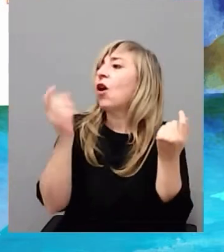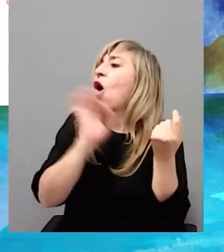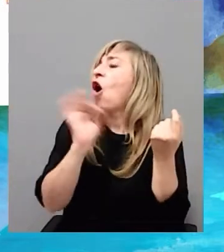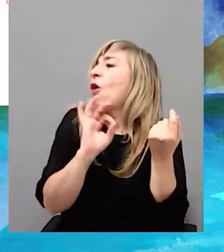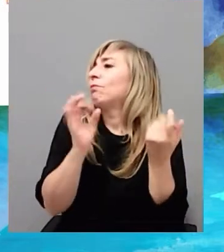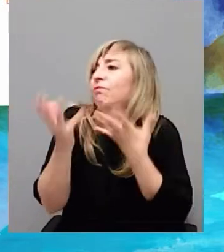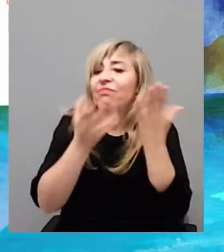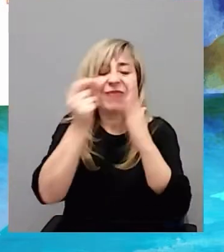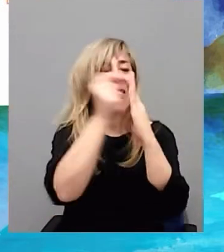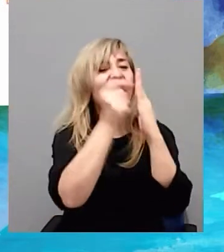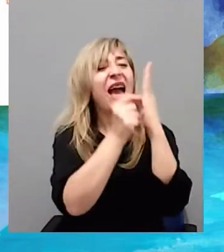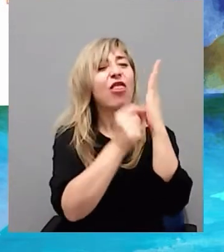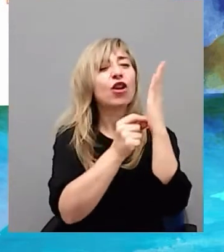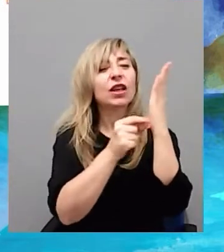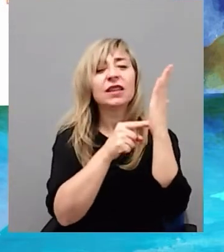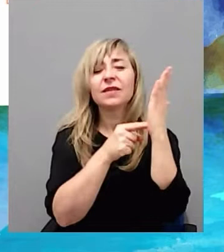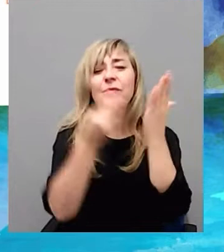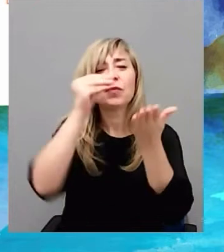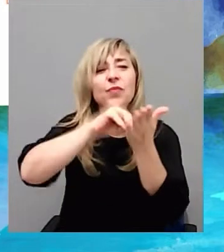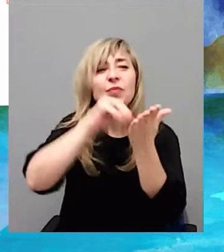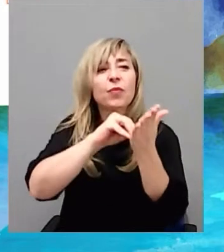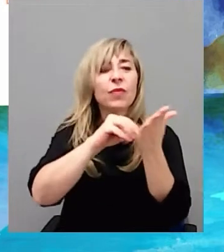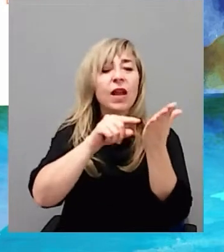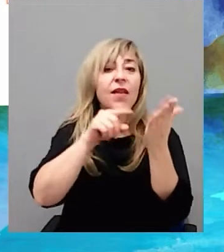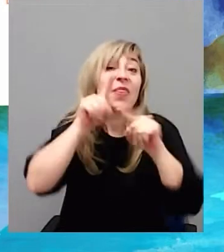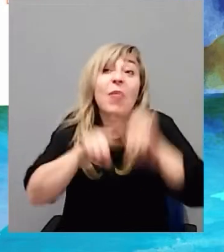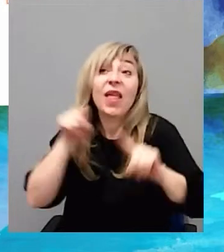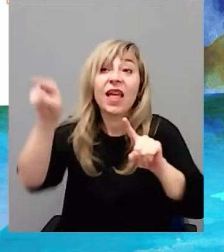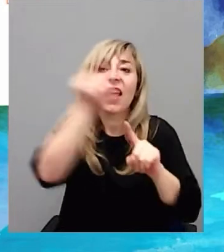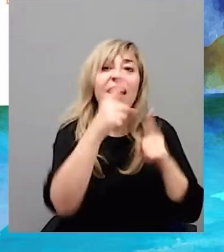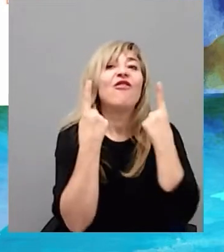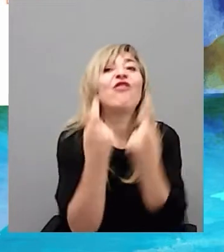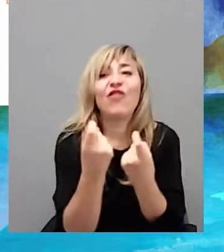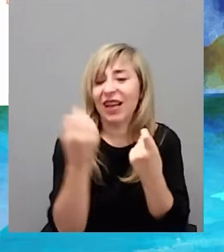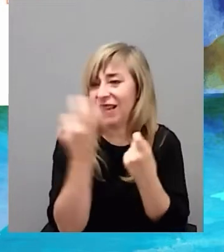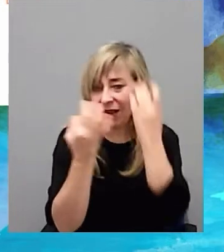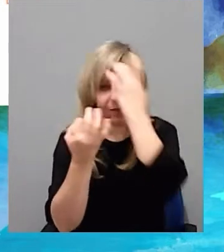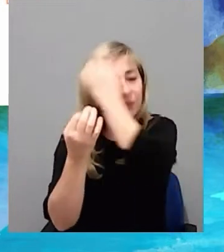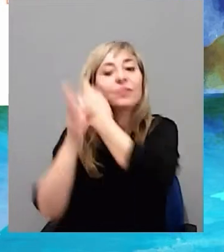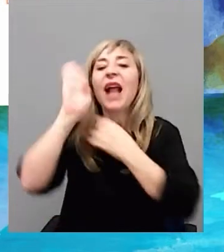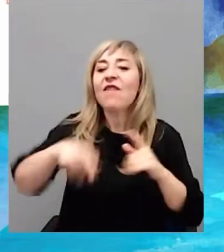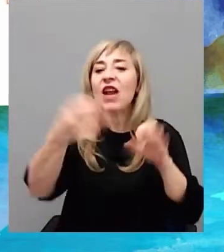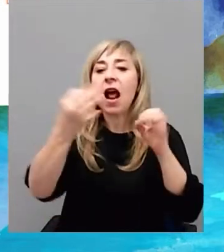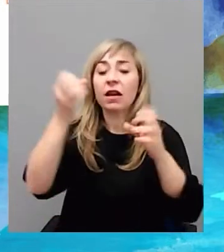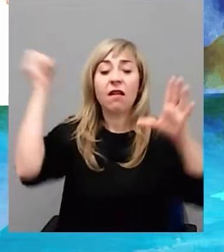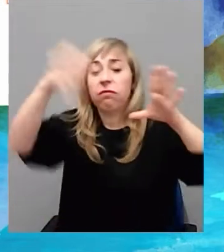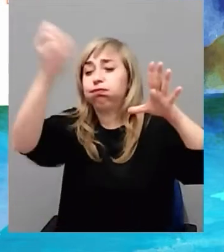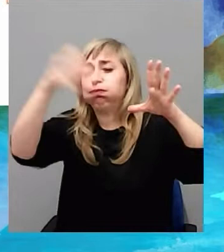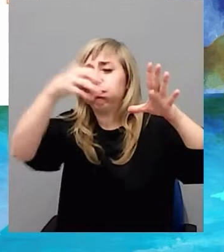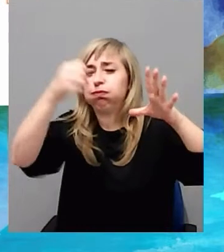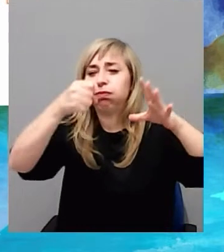and many other indicators that could arise. This creates big data